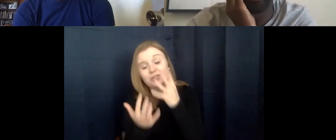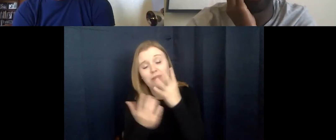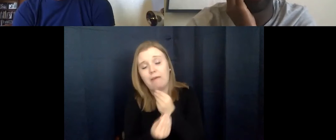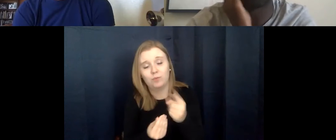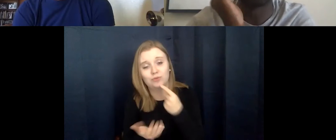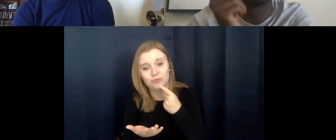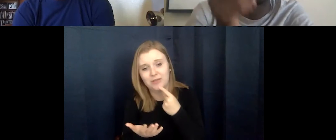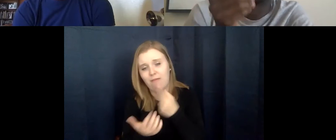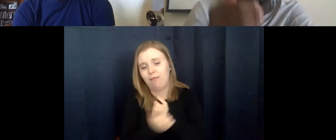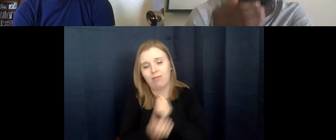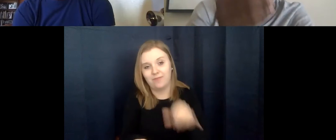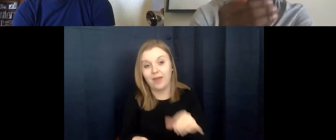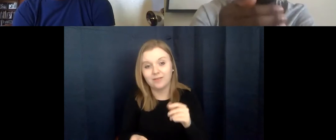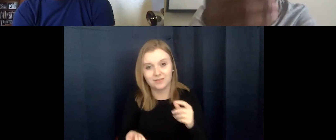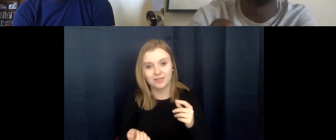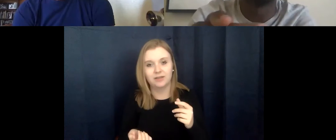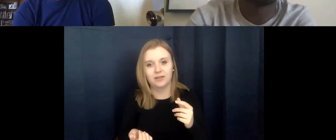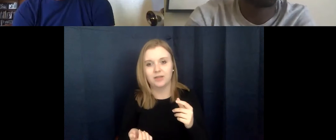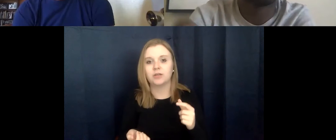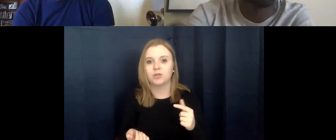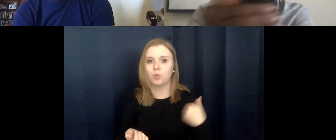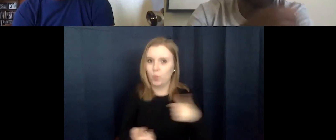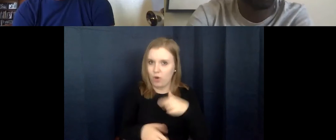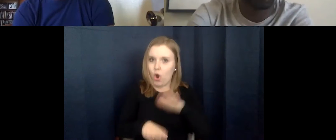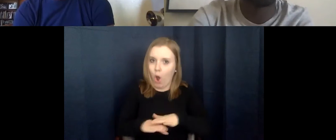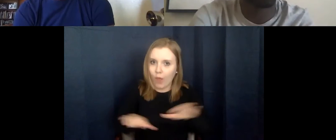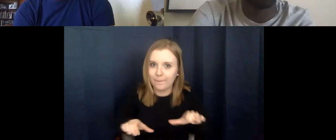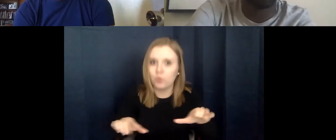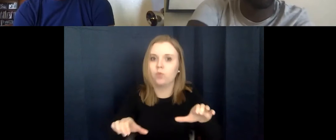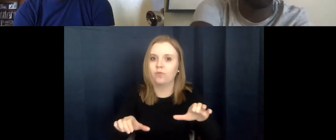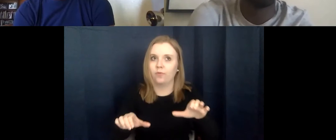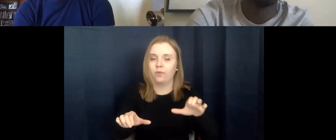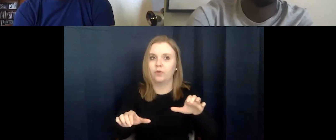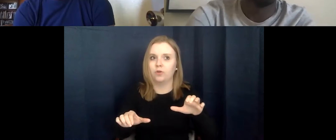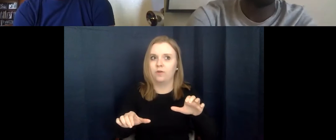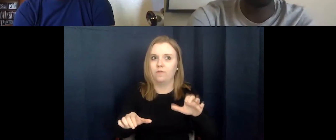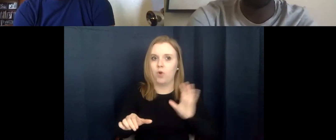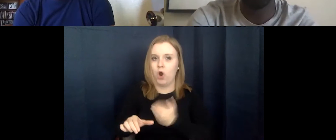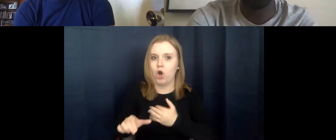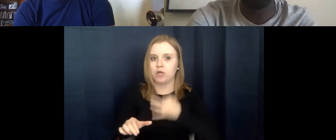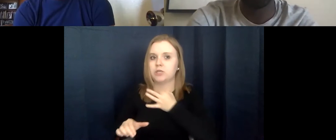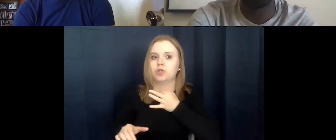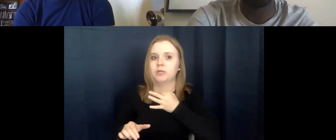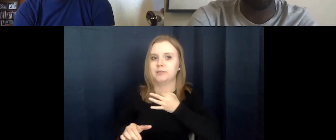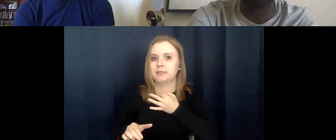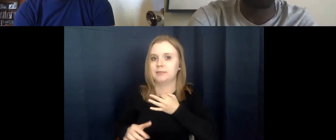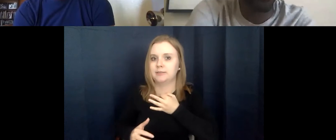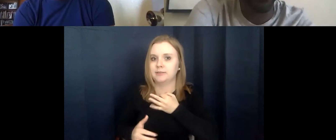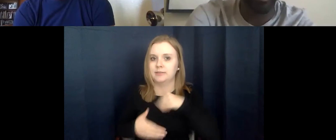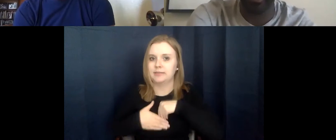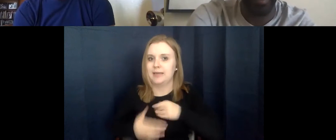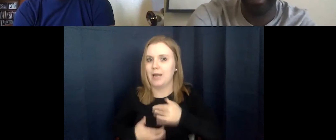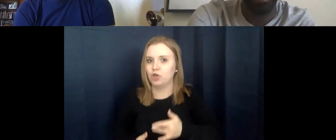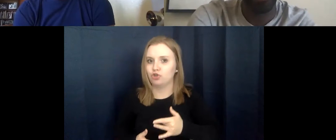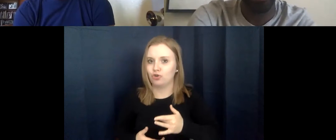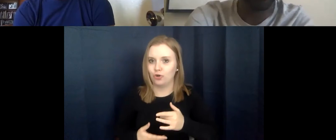really love that, because it's like we're on the move to our curious nature. Makes it active,